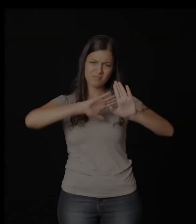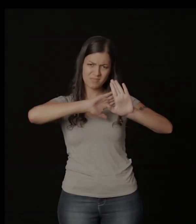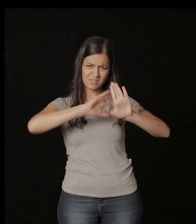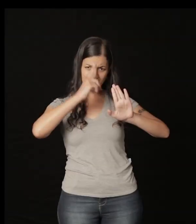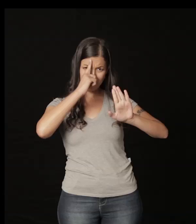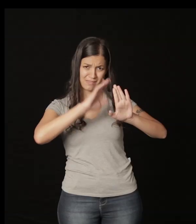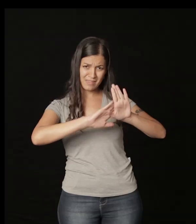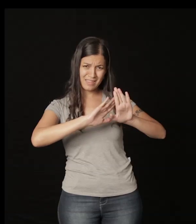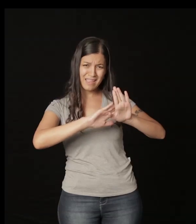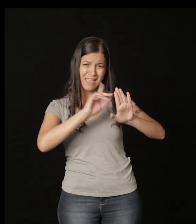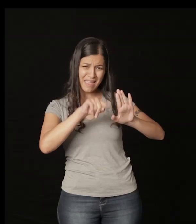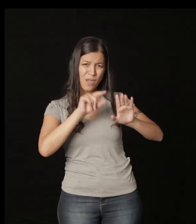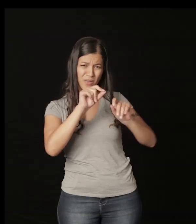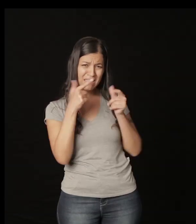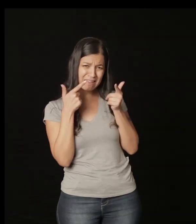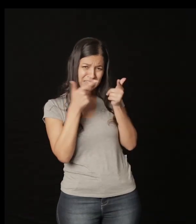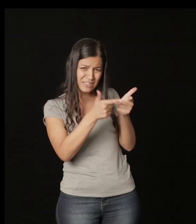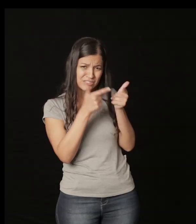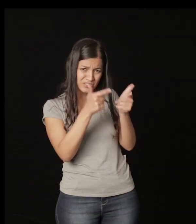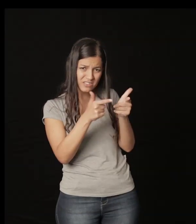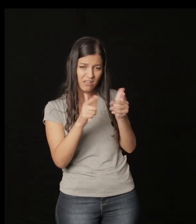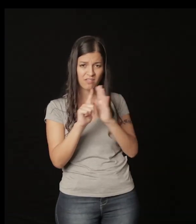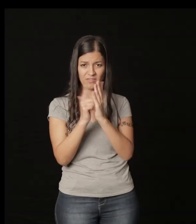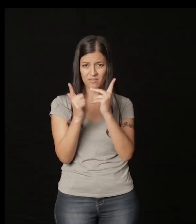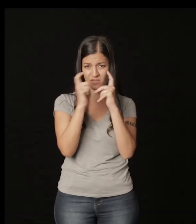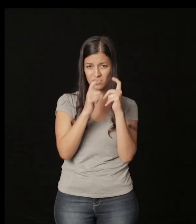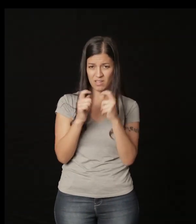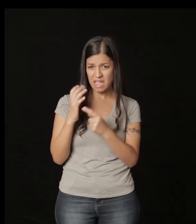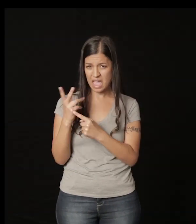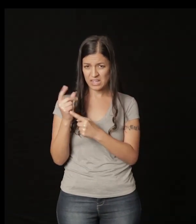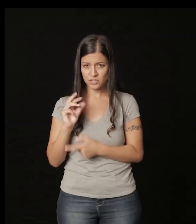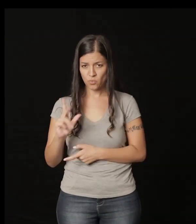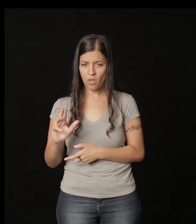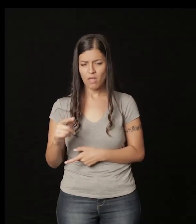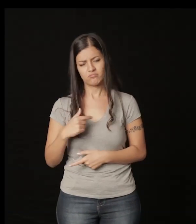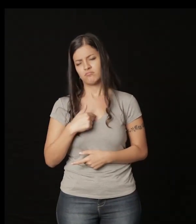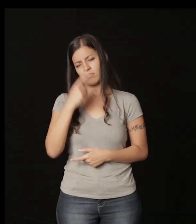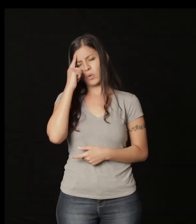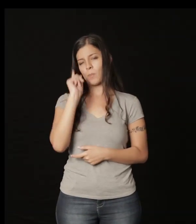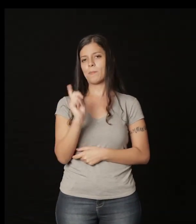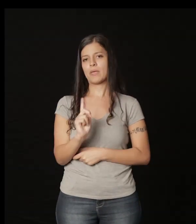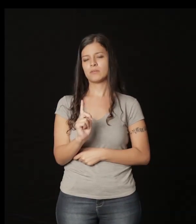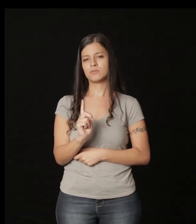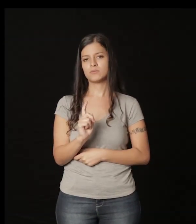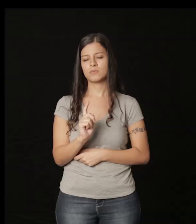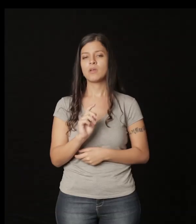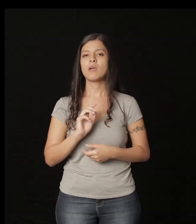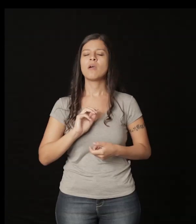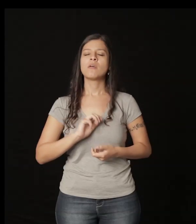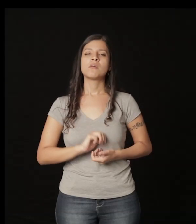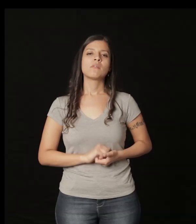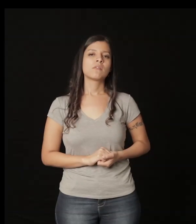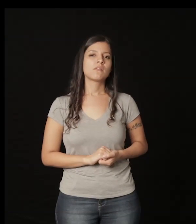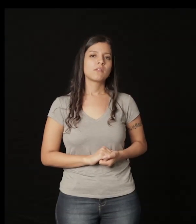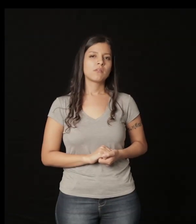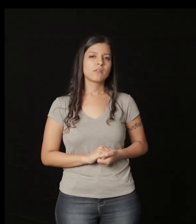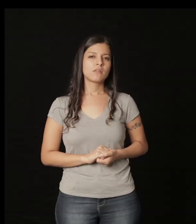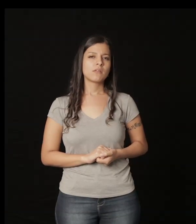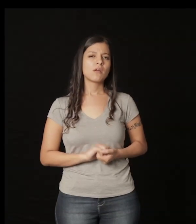And I don't think this was intended as a kind of criticism of photojournalism as an art form. But I